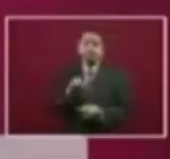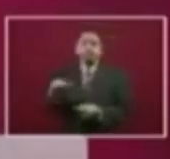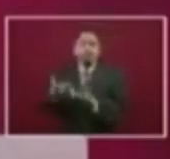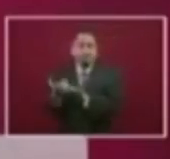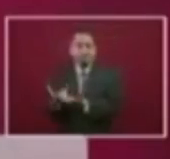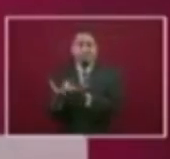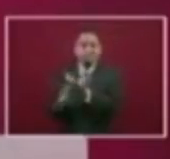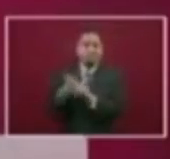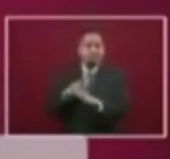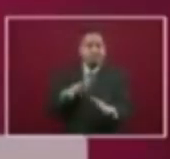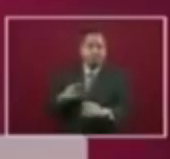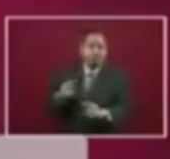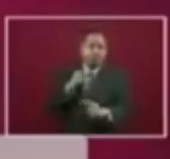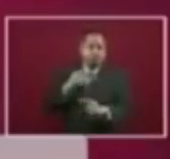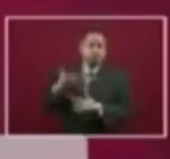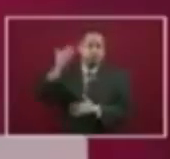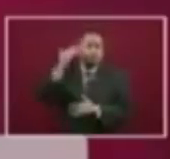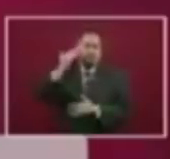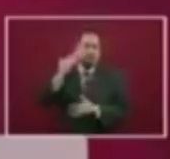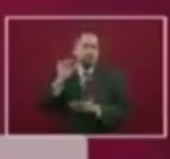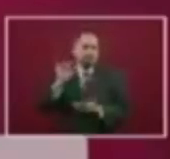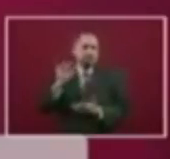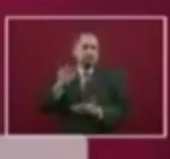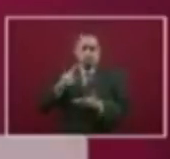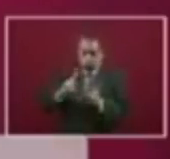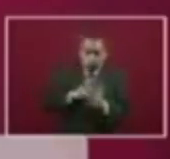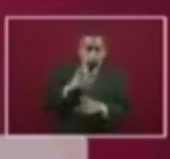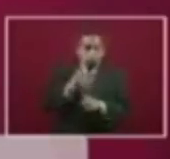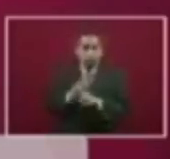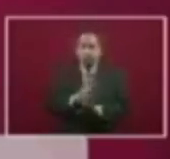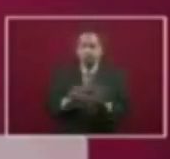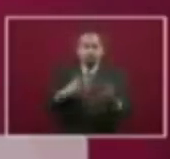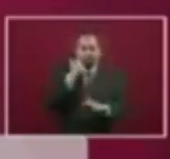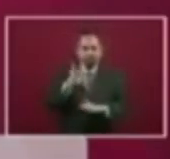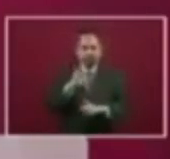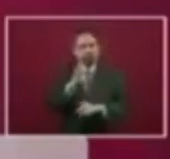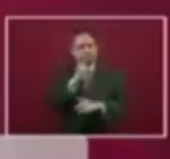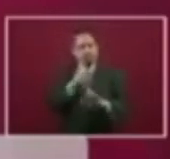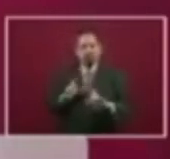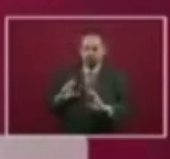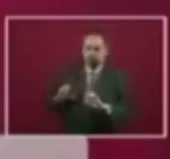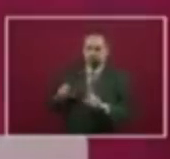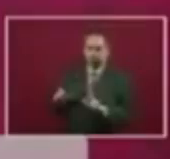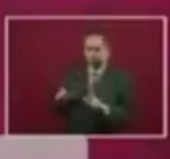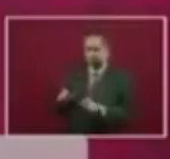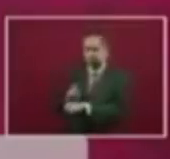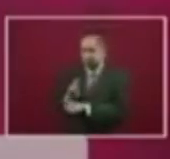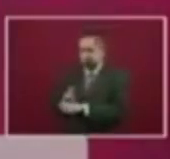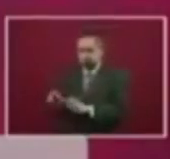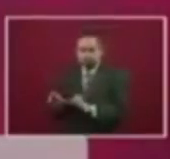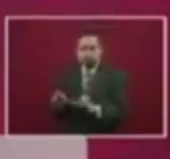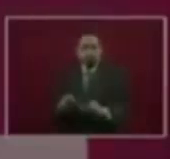the migrants in the north of en Mexico. Otros tiempos, y no queremos eso. And we've had other problems in the past, and we don't want that to happen. So